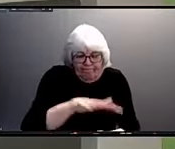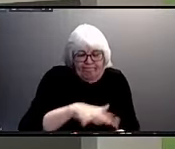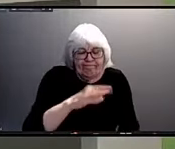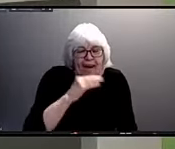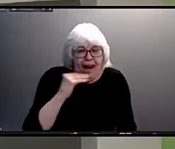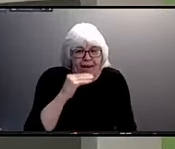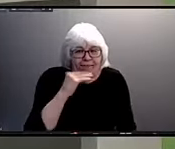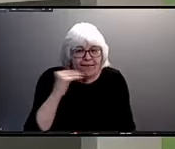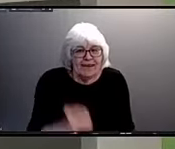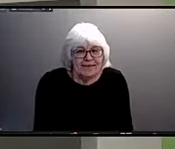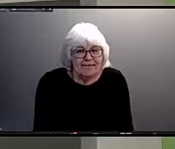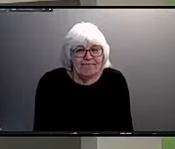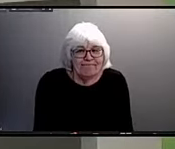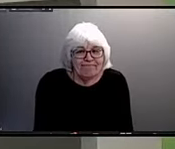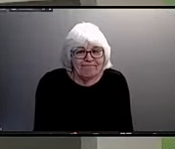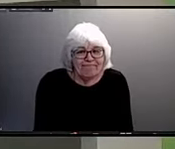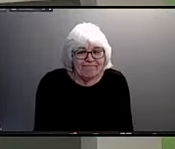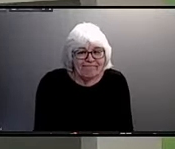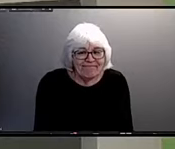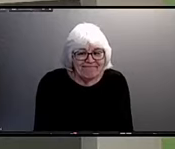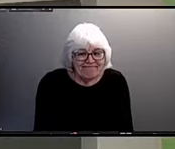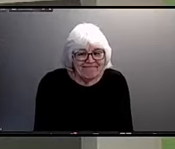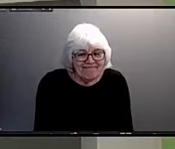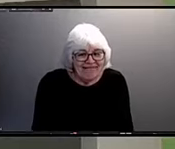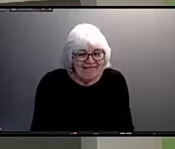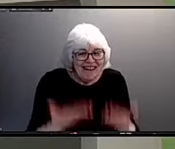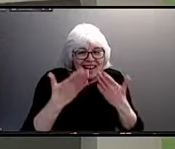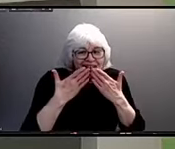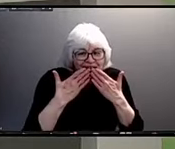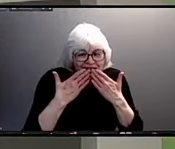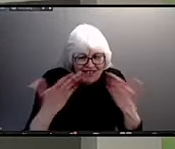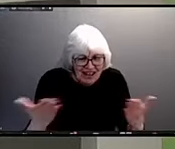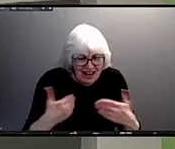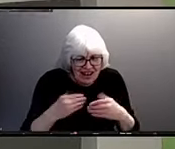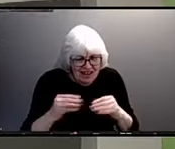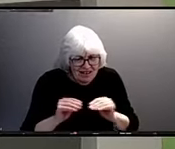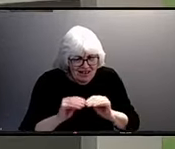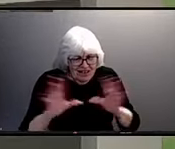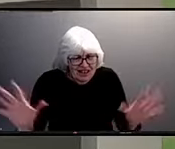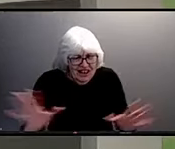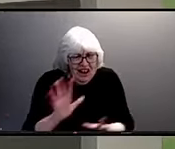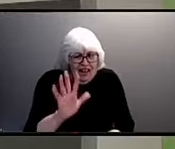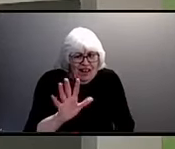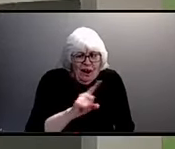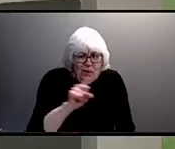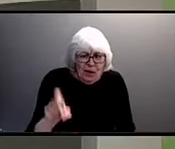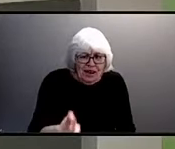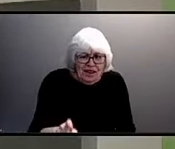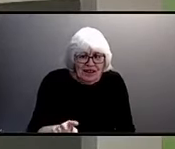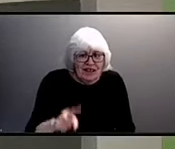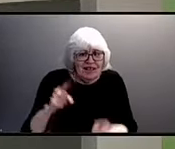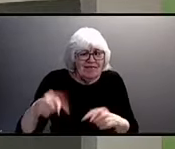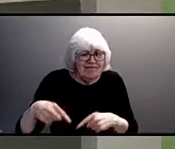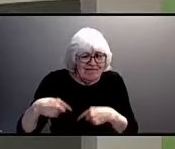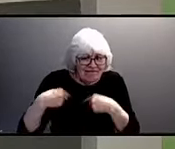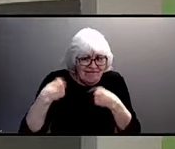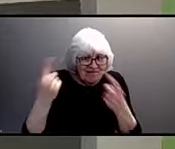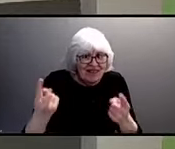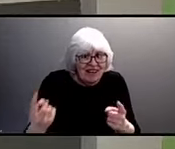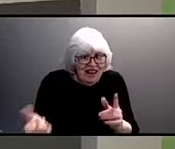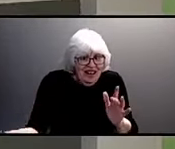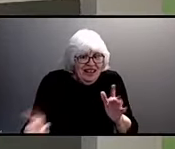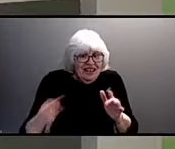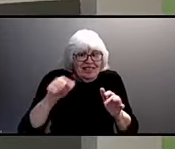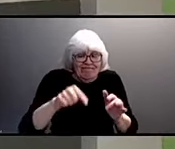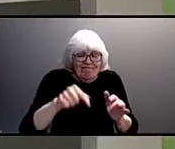Thank you for the question. If I understand it correctly, you were asking how many burns that we were called to ended up being